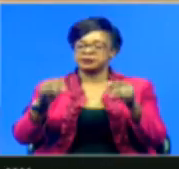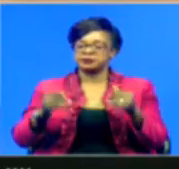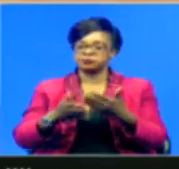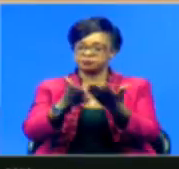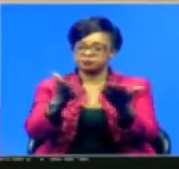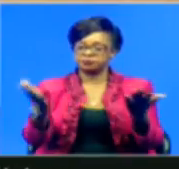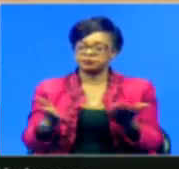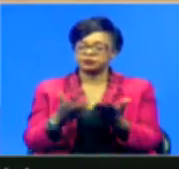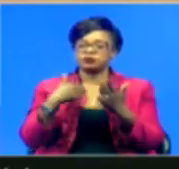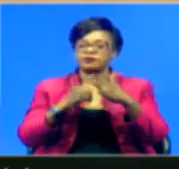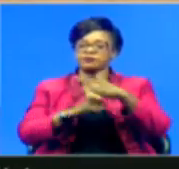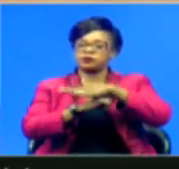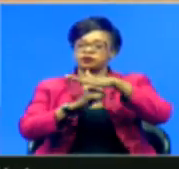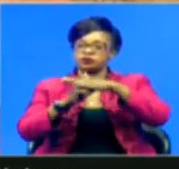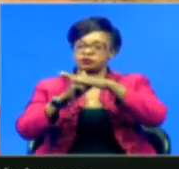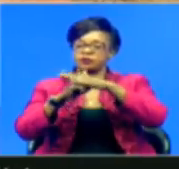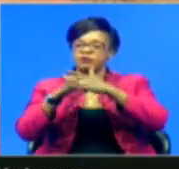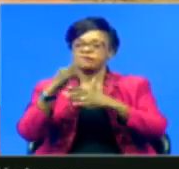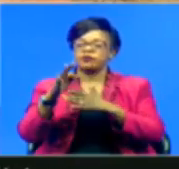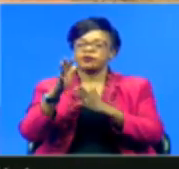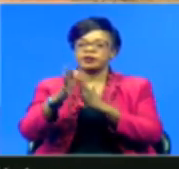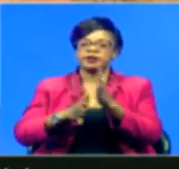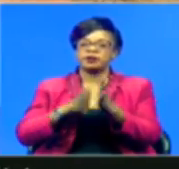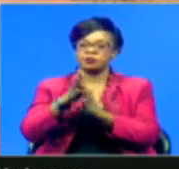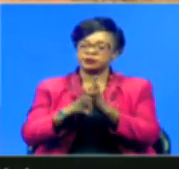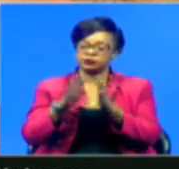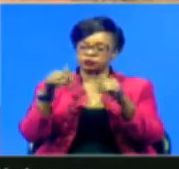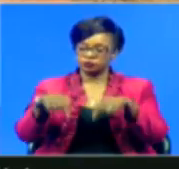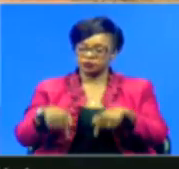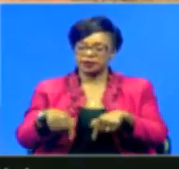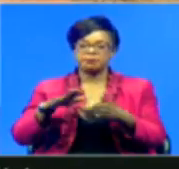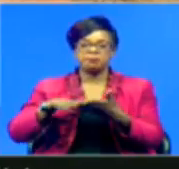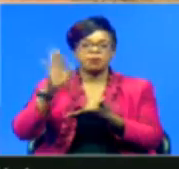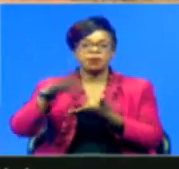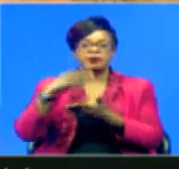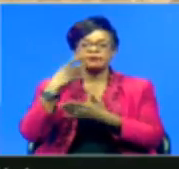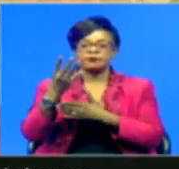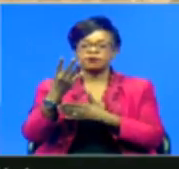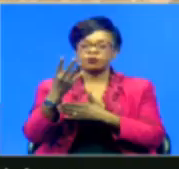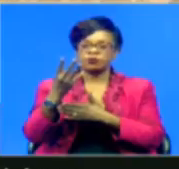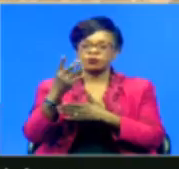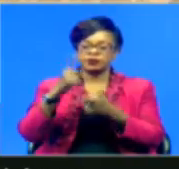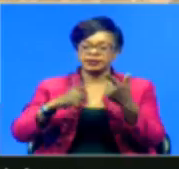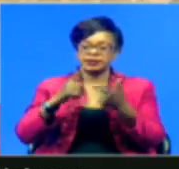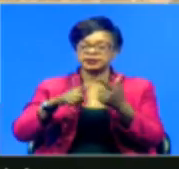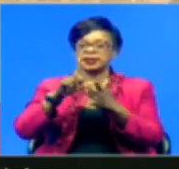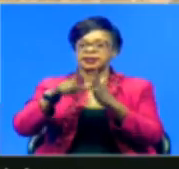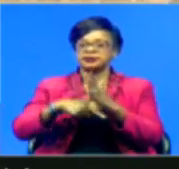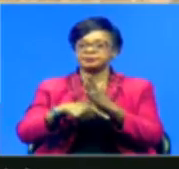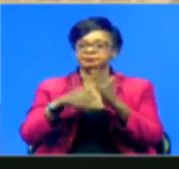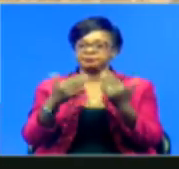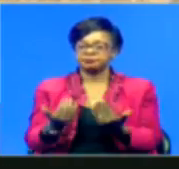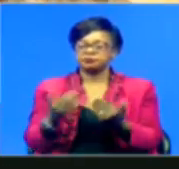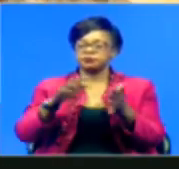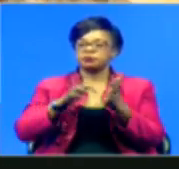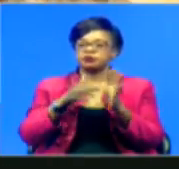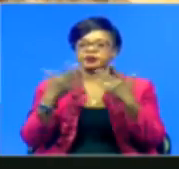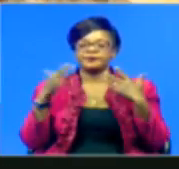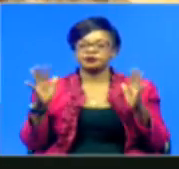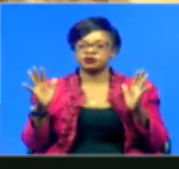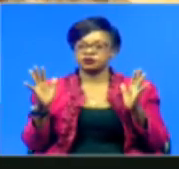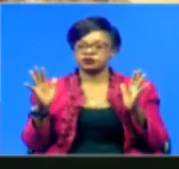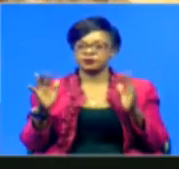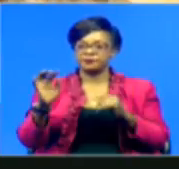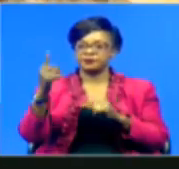a foundation for the railway line. Today, more than 4 years later, the enormous project is complete. The